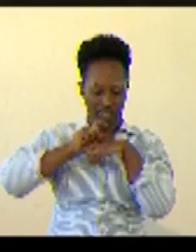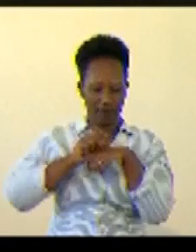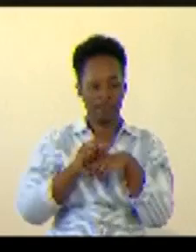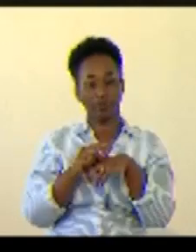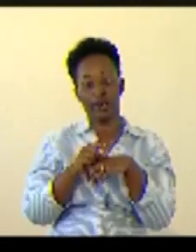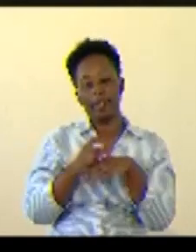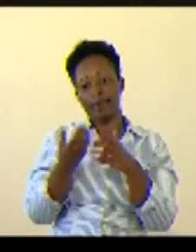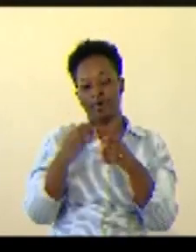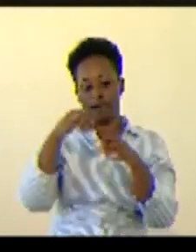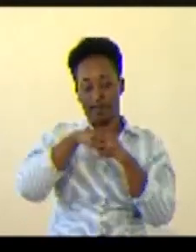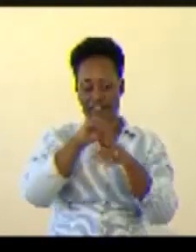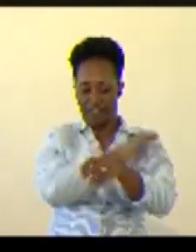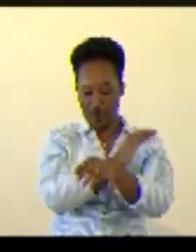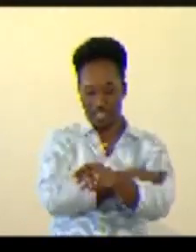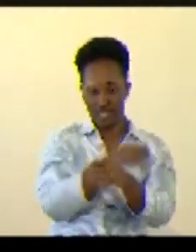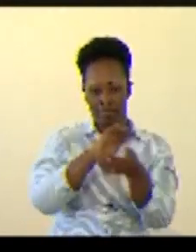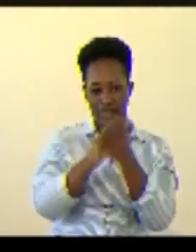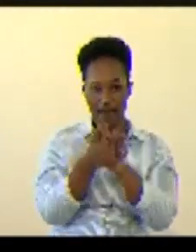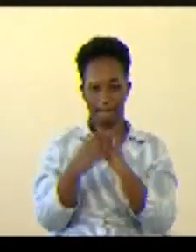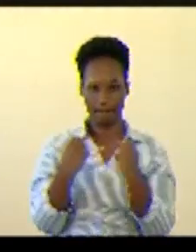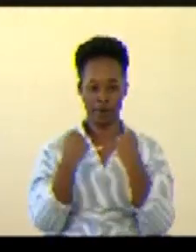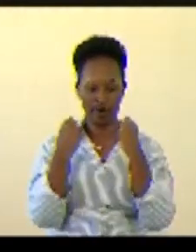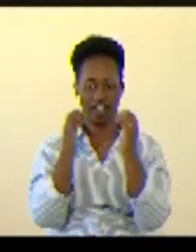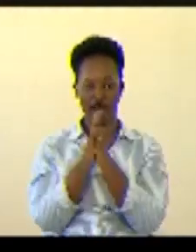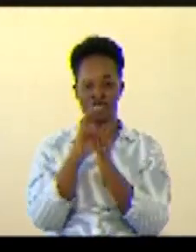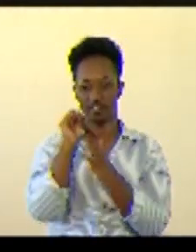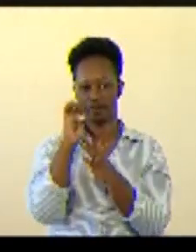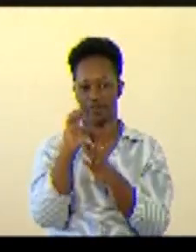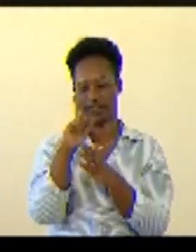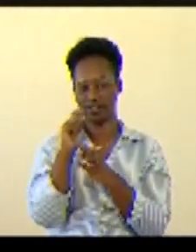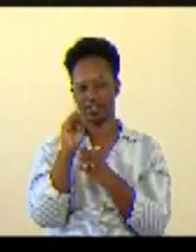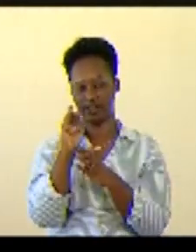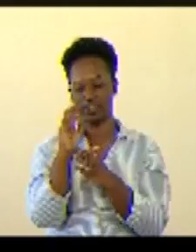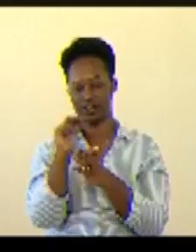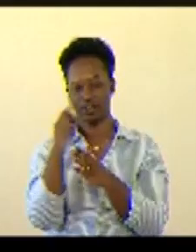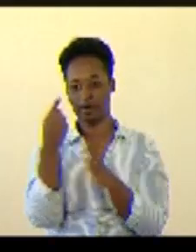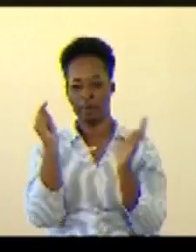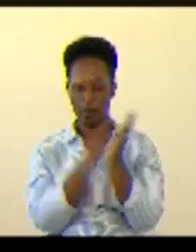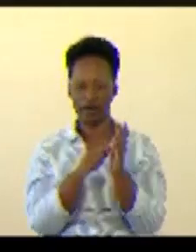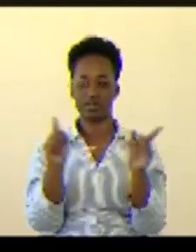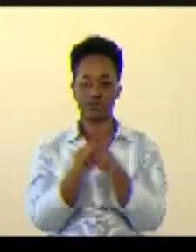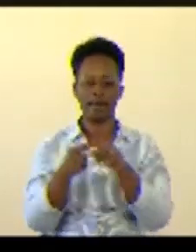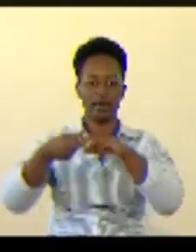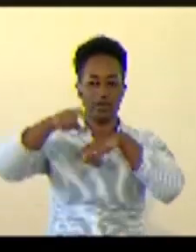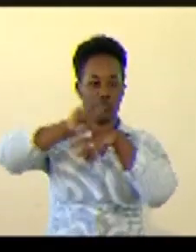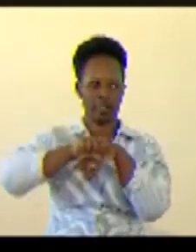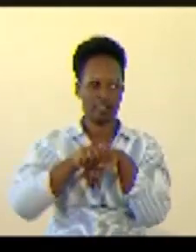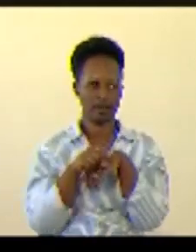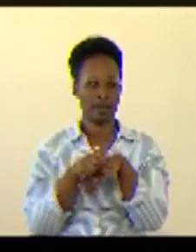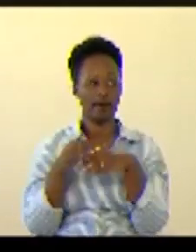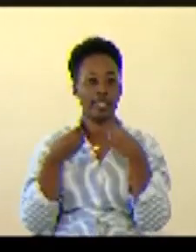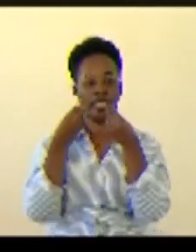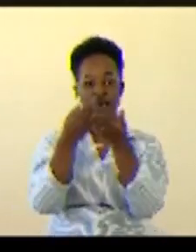intermolecular forces become stronger, and the melting point increases, of course. So even